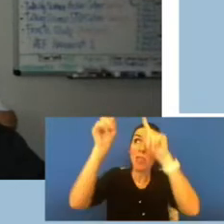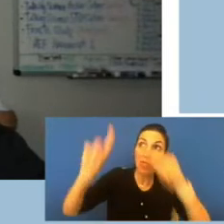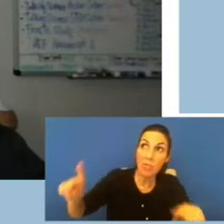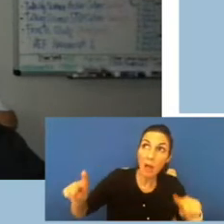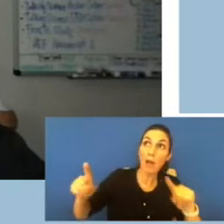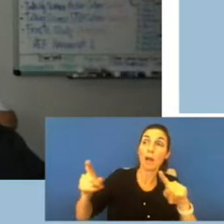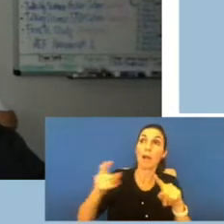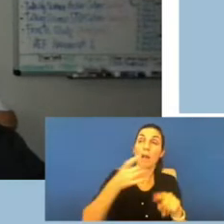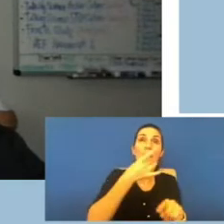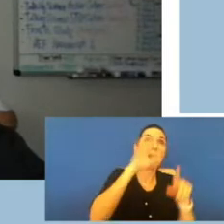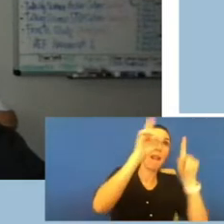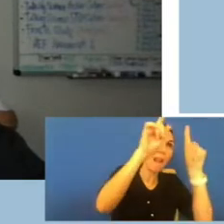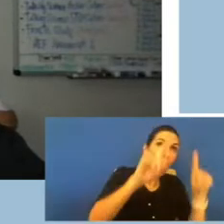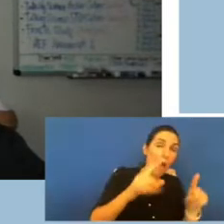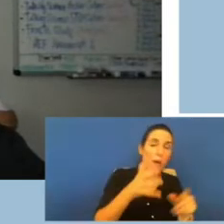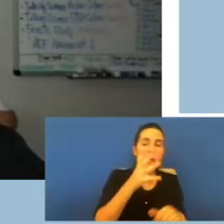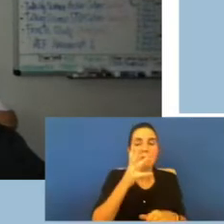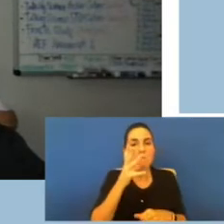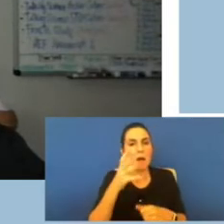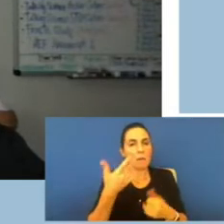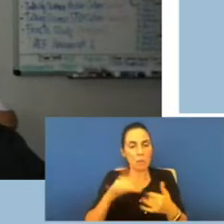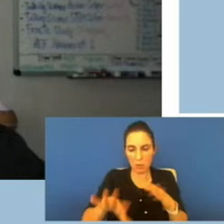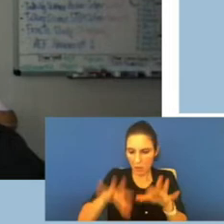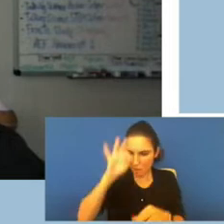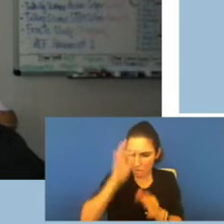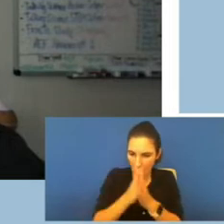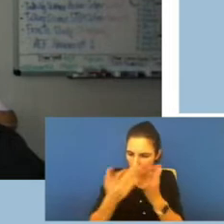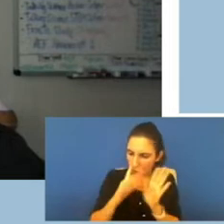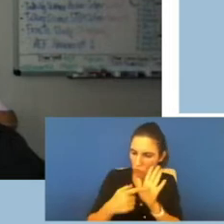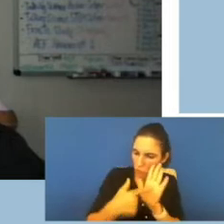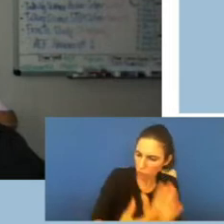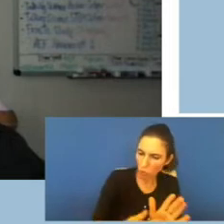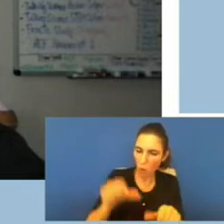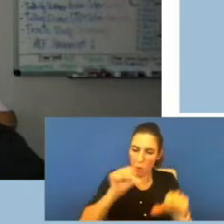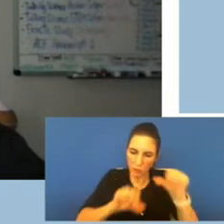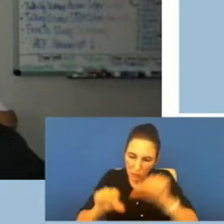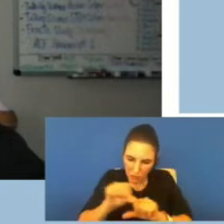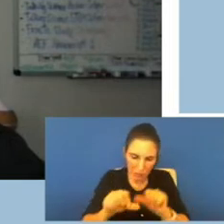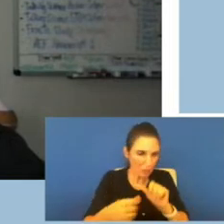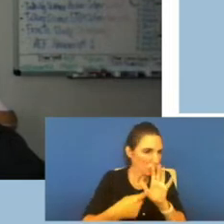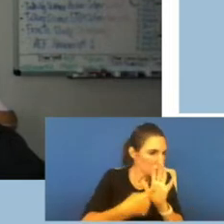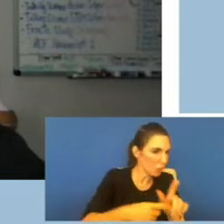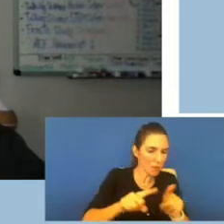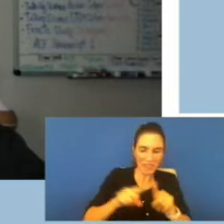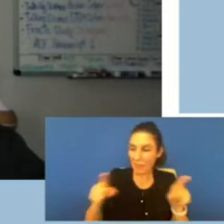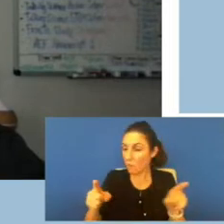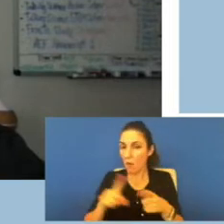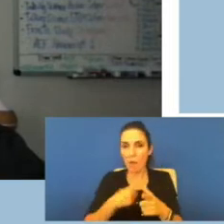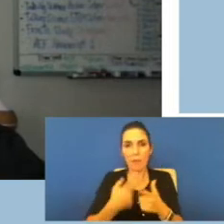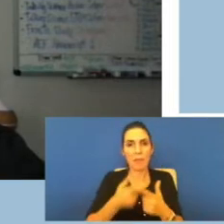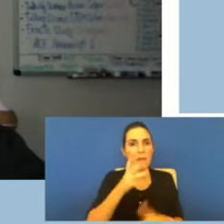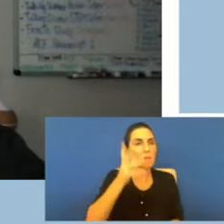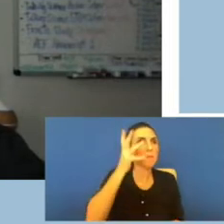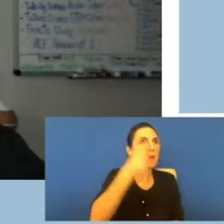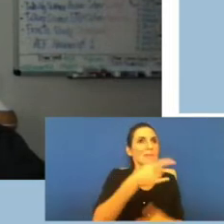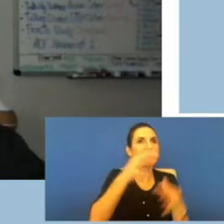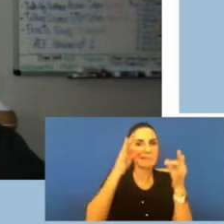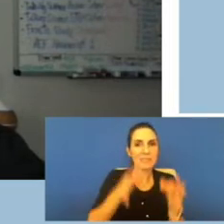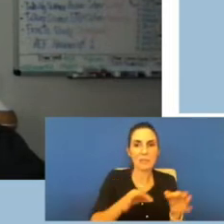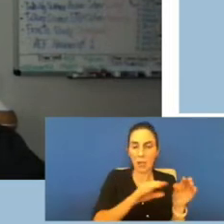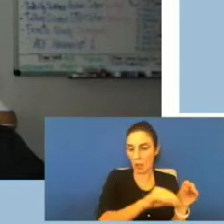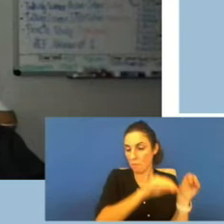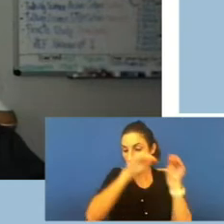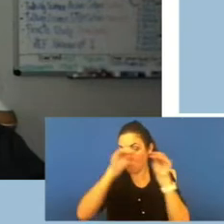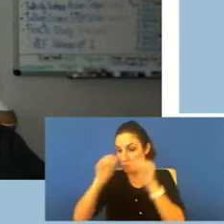mom finding books for her that fed her science-related interests. And eventually her parents decided to move to the United States